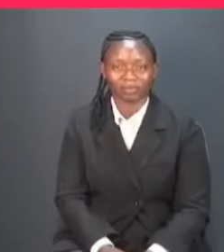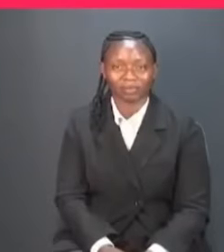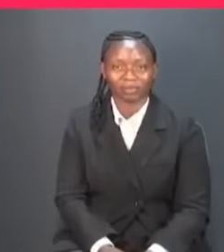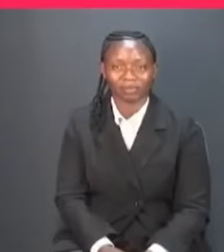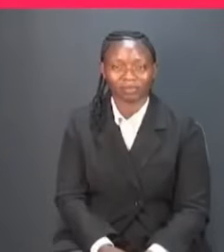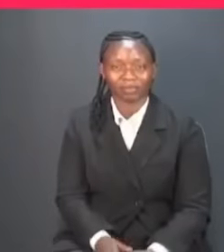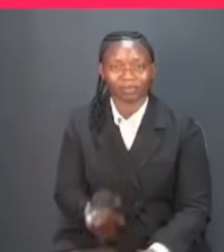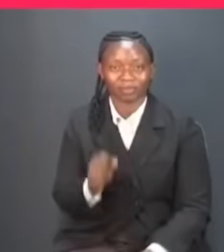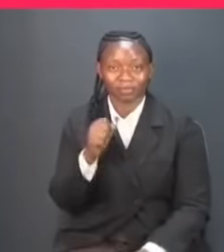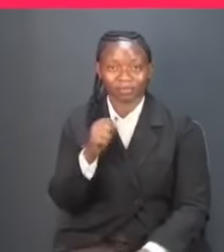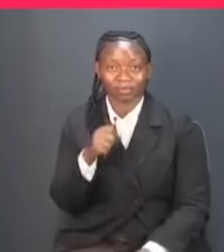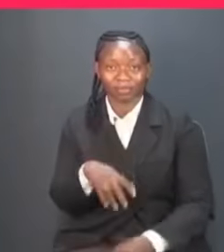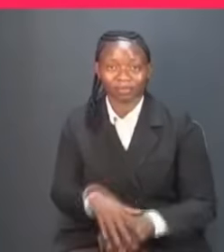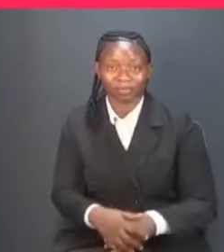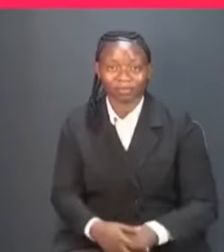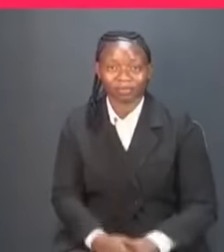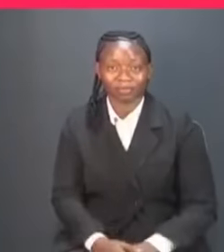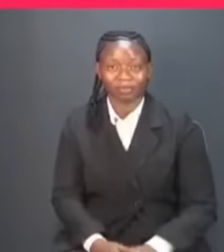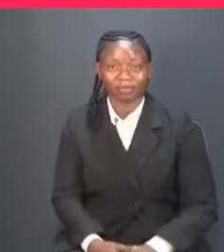Yes.